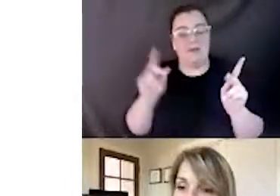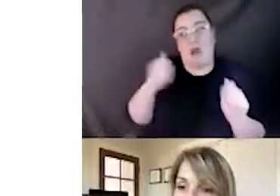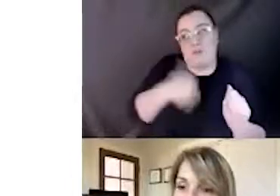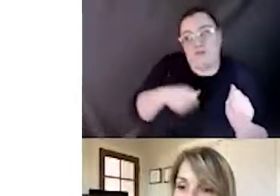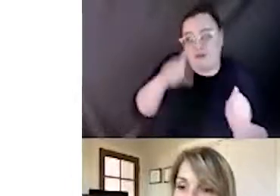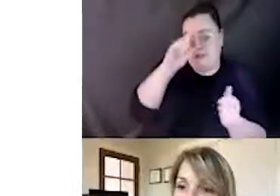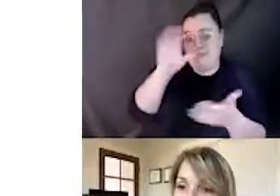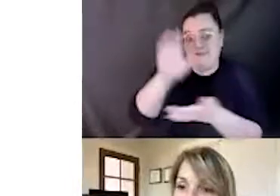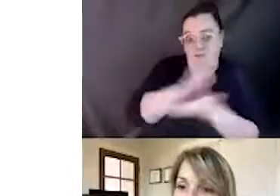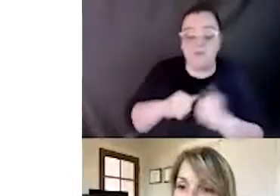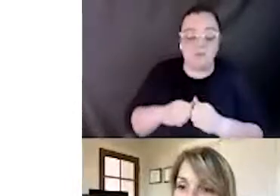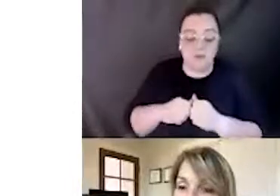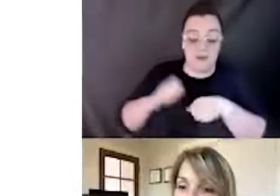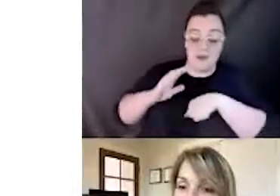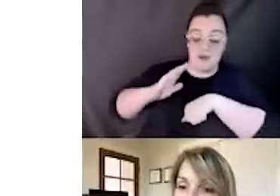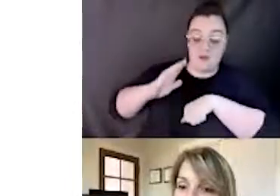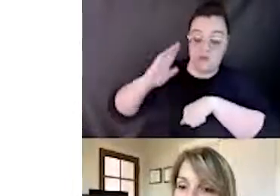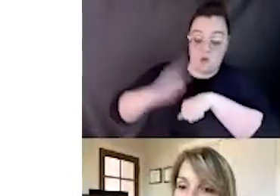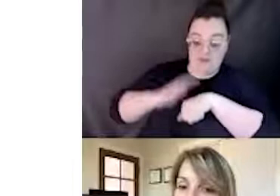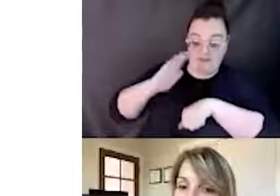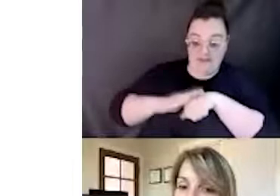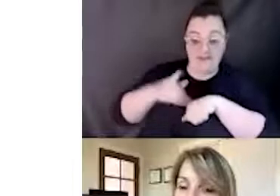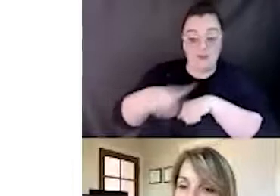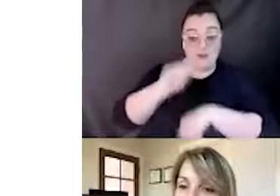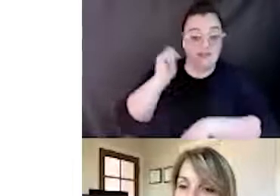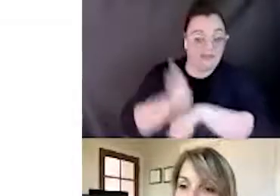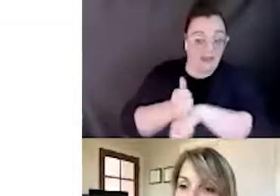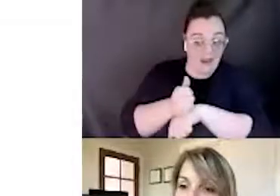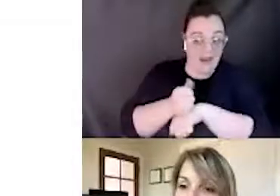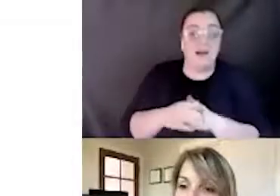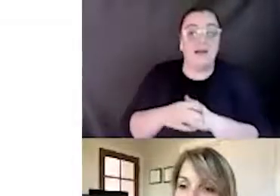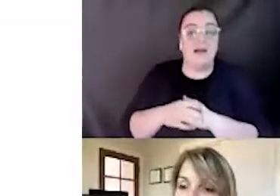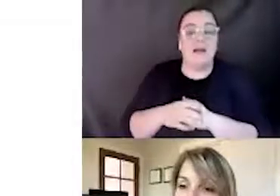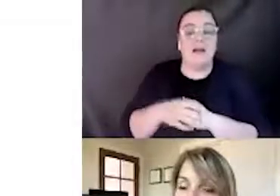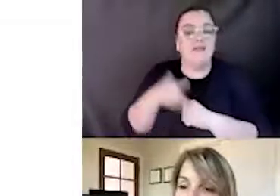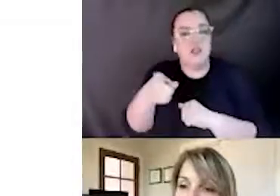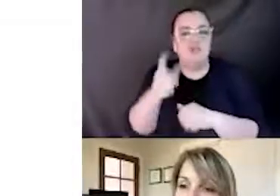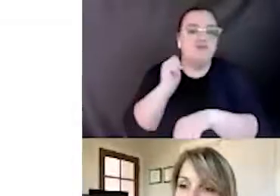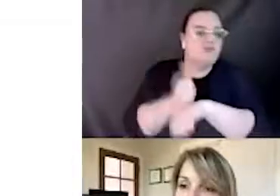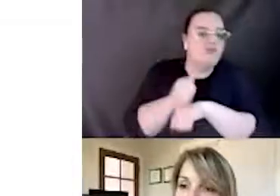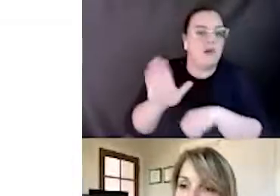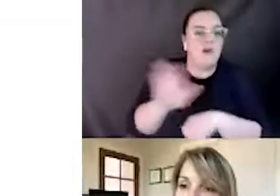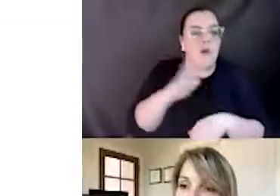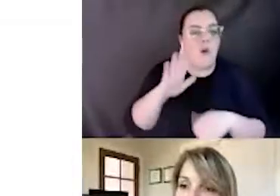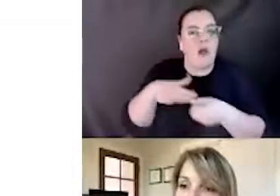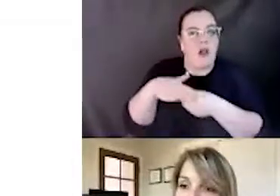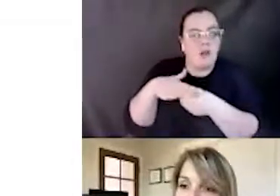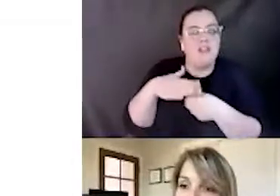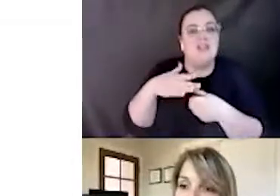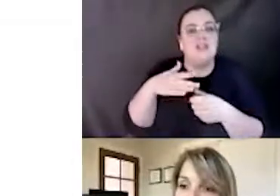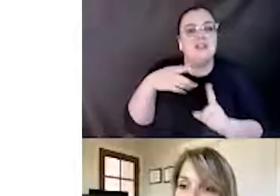confusion. The notifications that you can set your own custom locations for